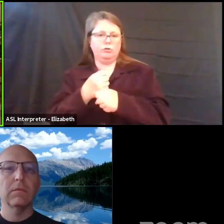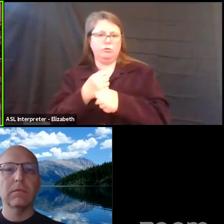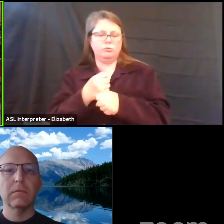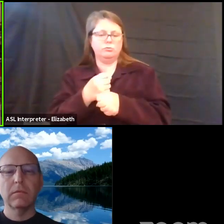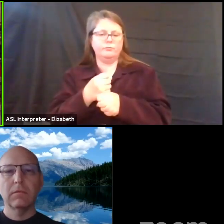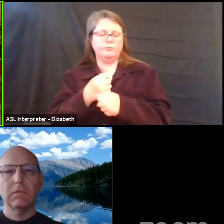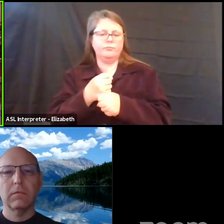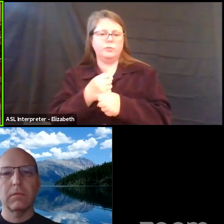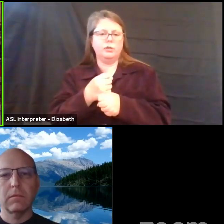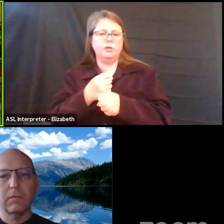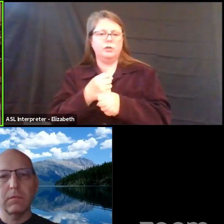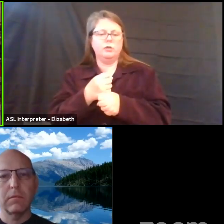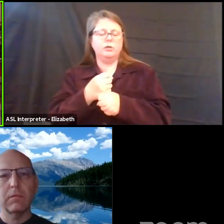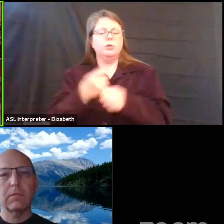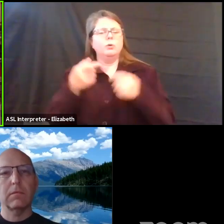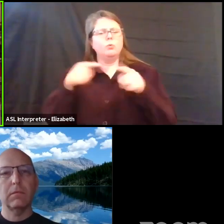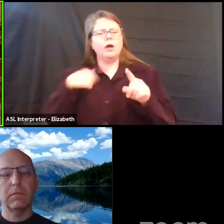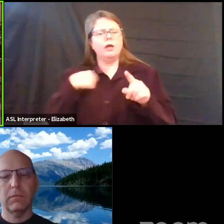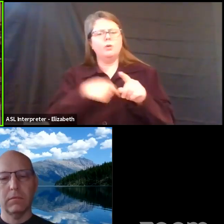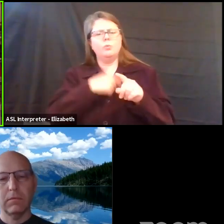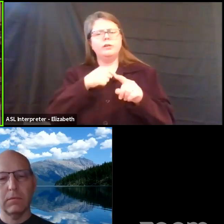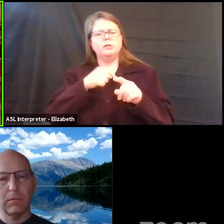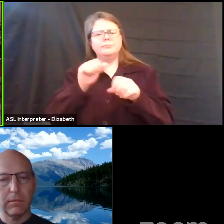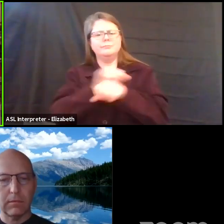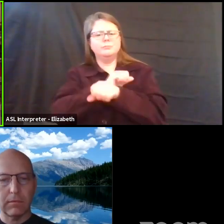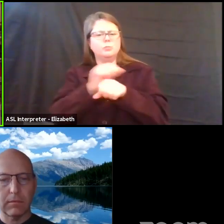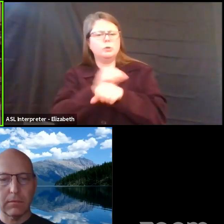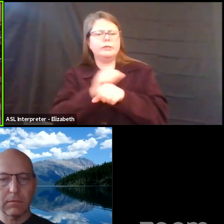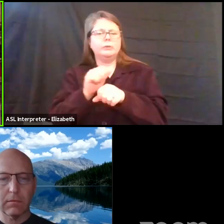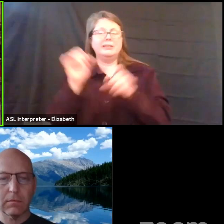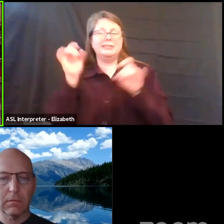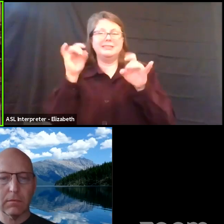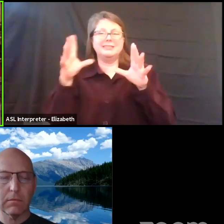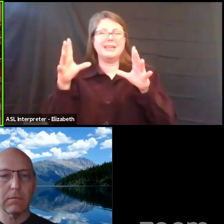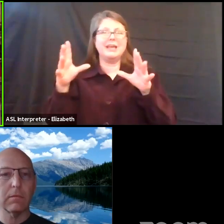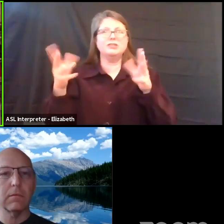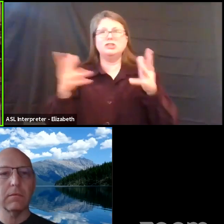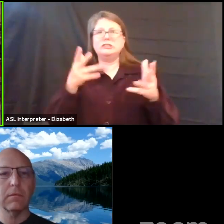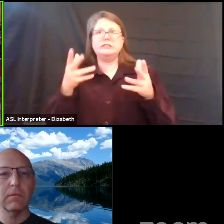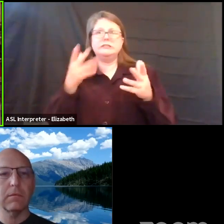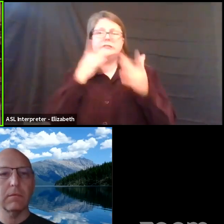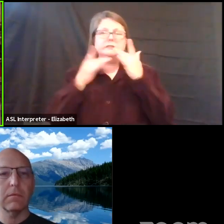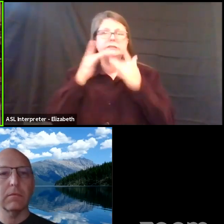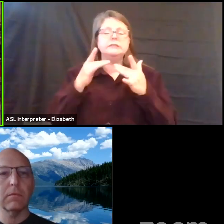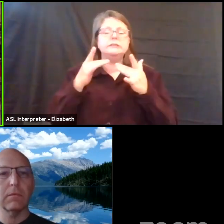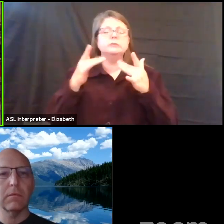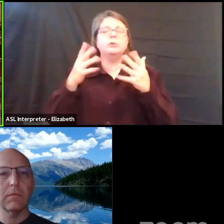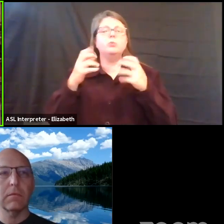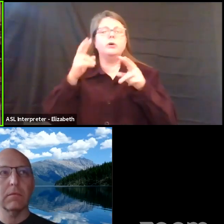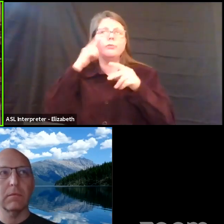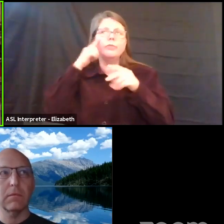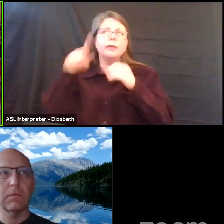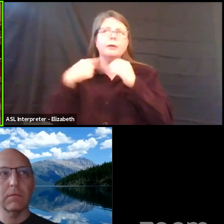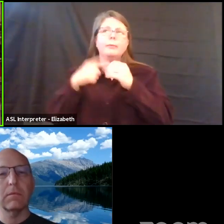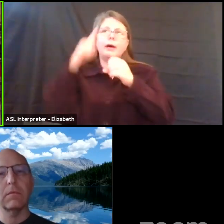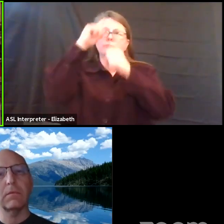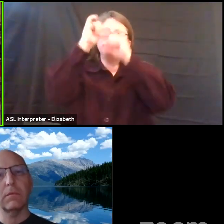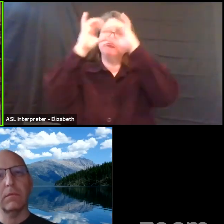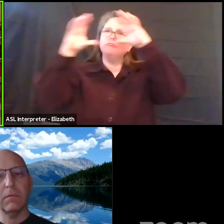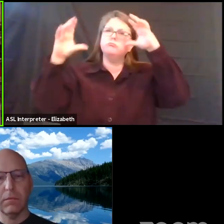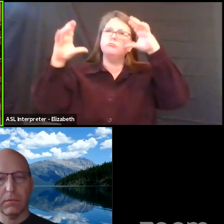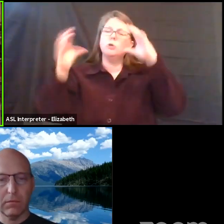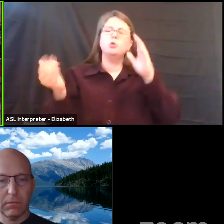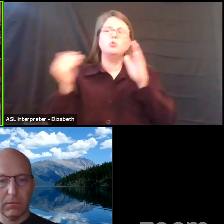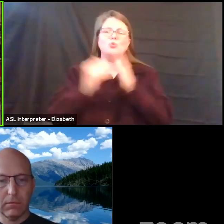we also want to look forward to rebuilding and think about the parks that might come back, the ways that we can